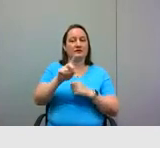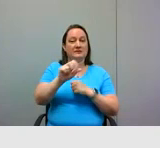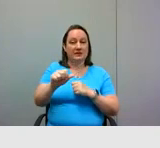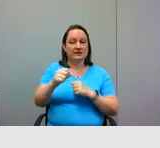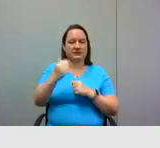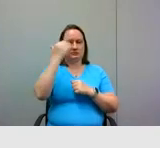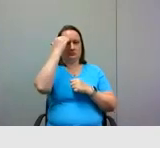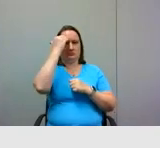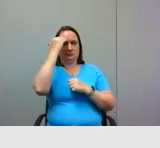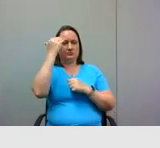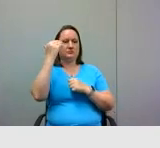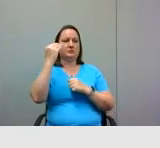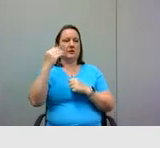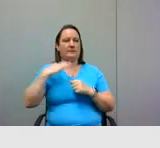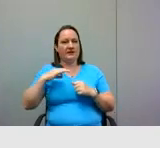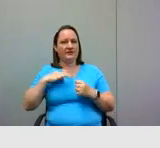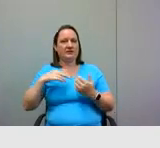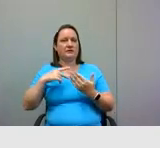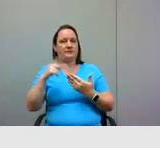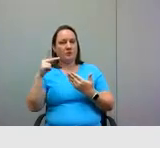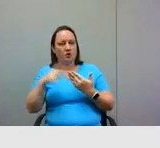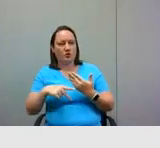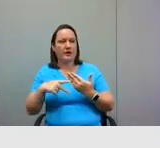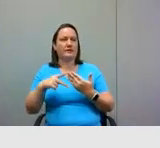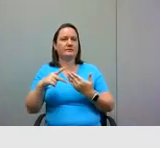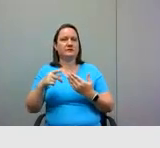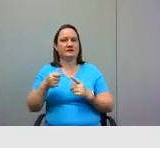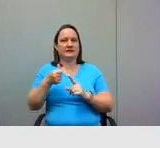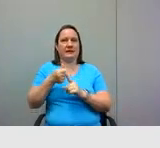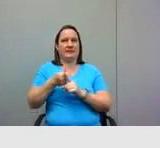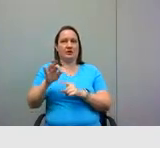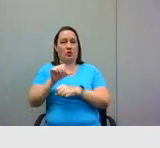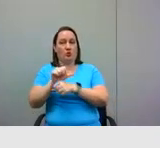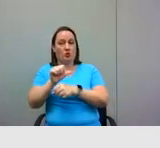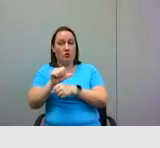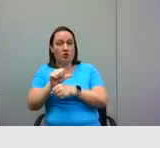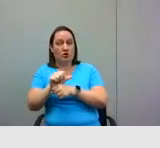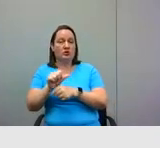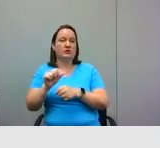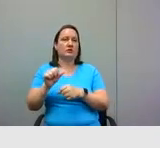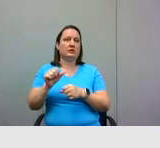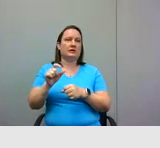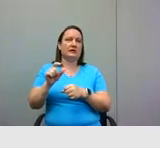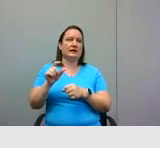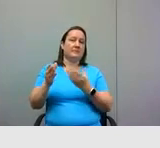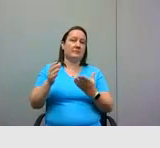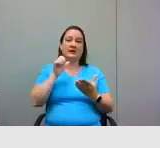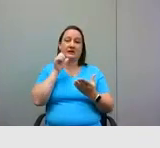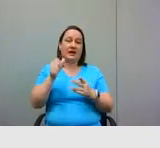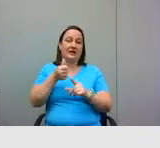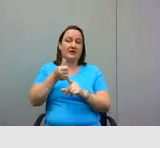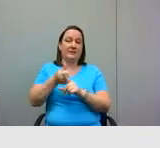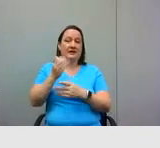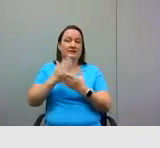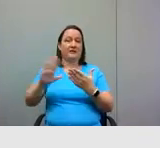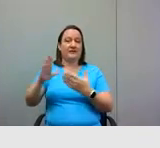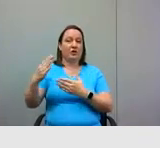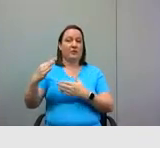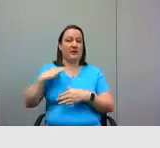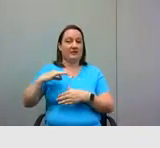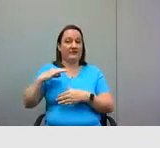about benefits and programs and the impact upon work and how it would not necessarily impact some of their